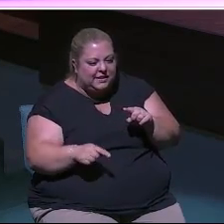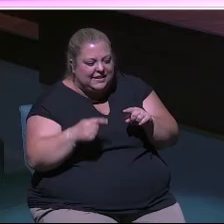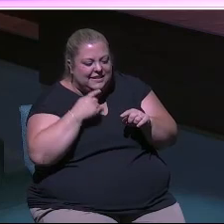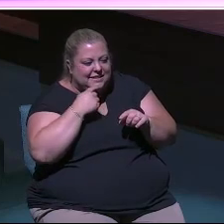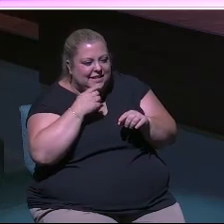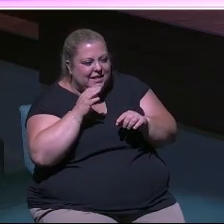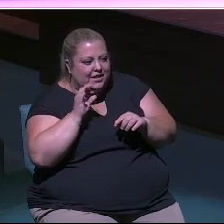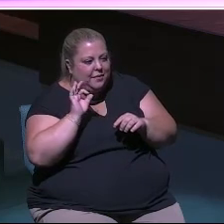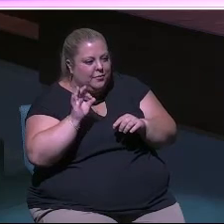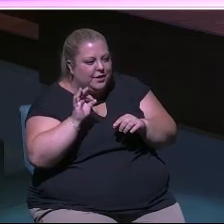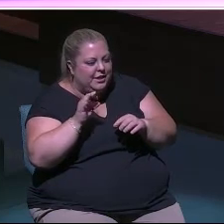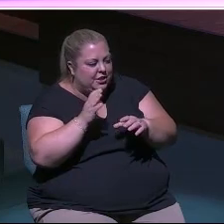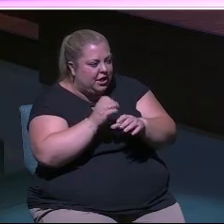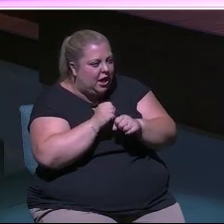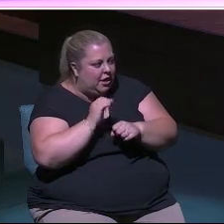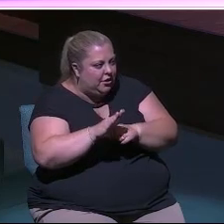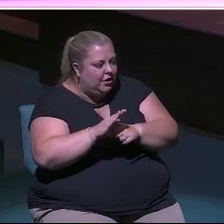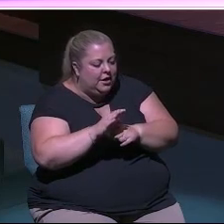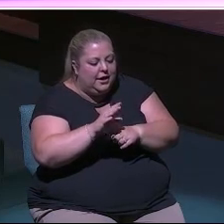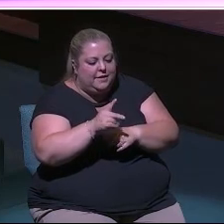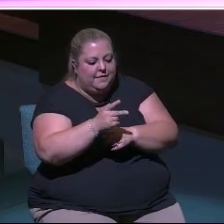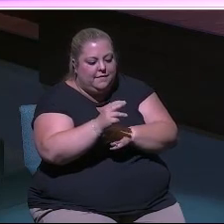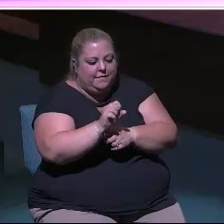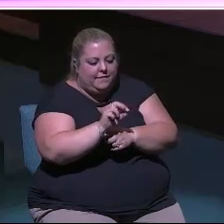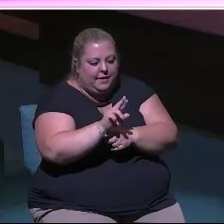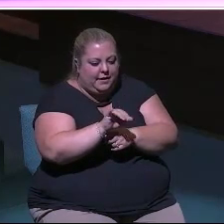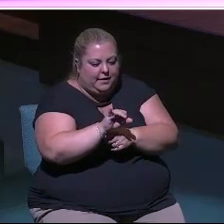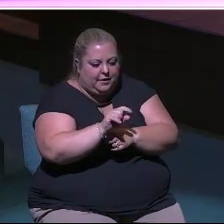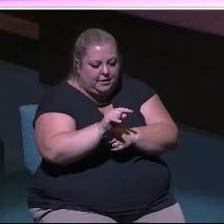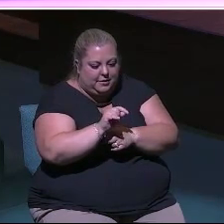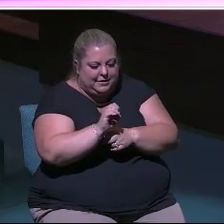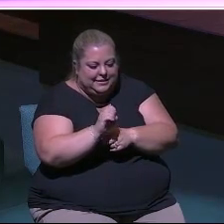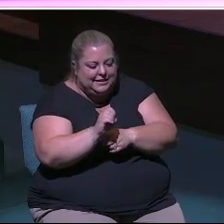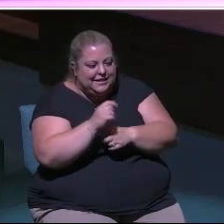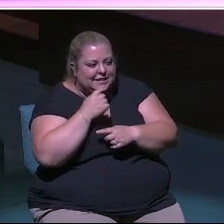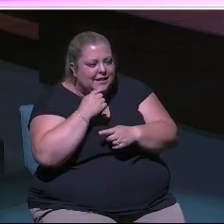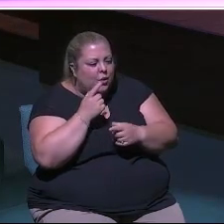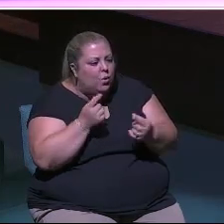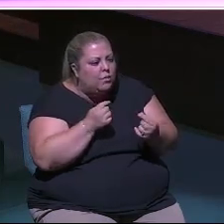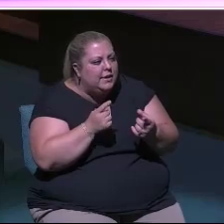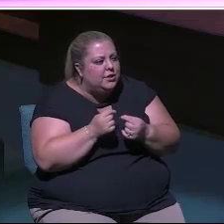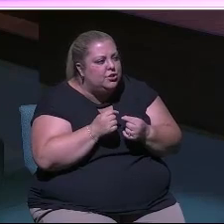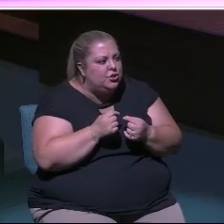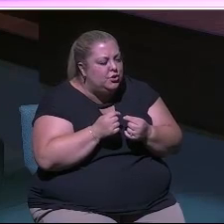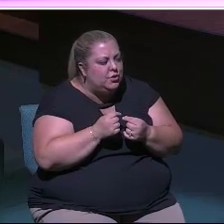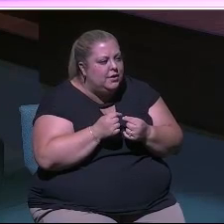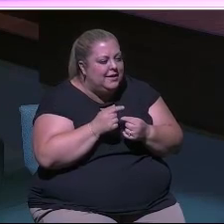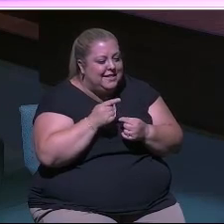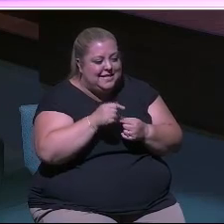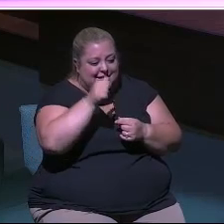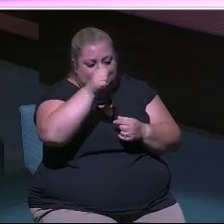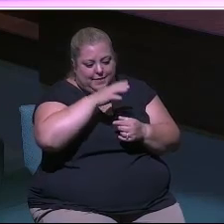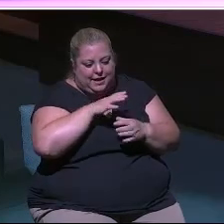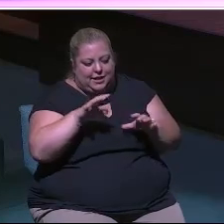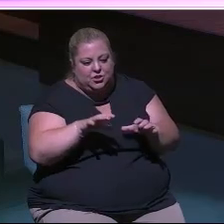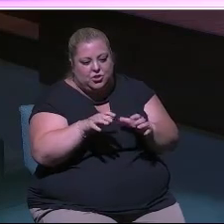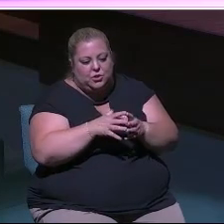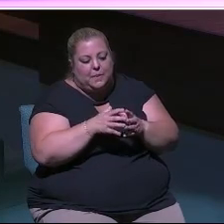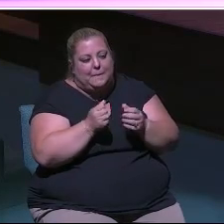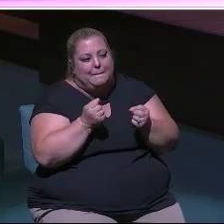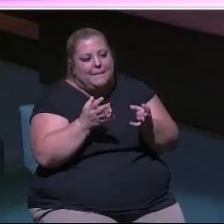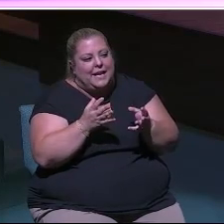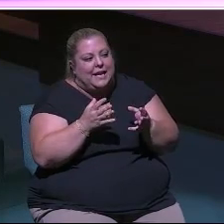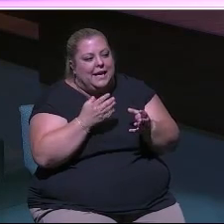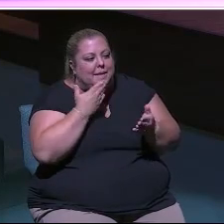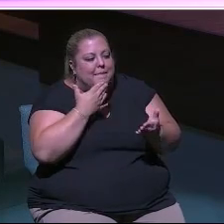gathered together and the Pharisees a council and said, what do we do? For this man doeth many miracles. If we leave him alone, the